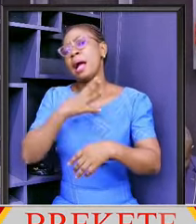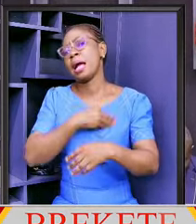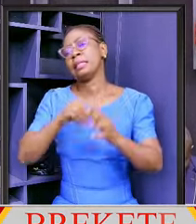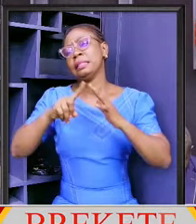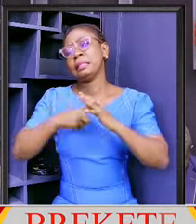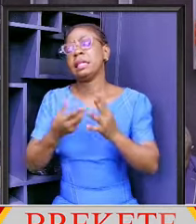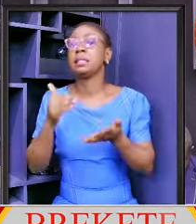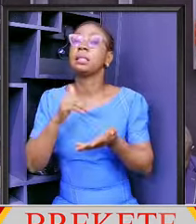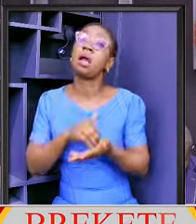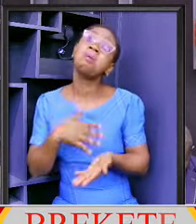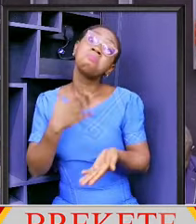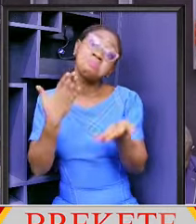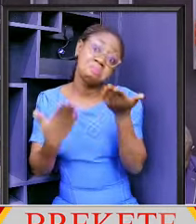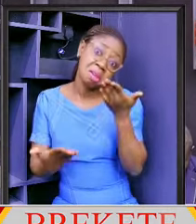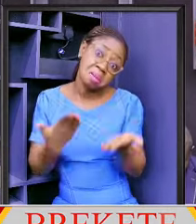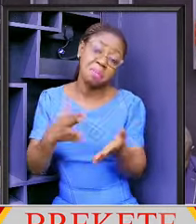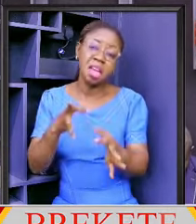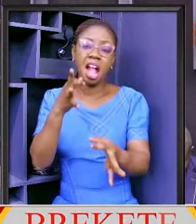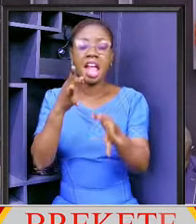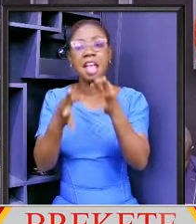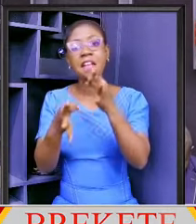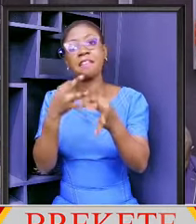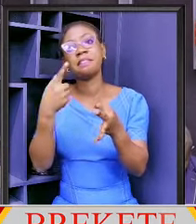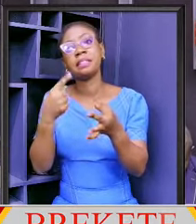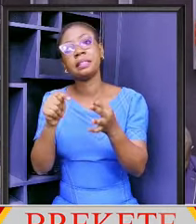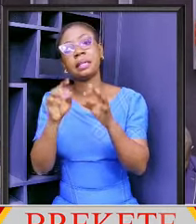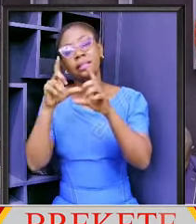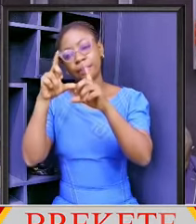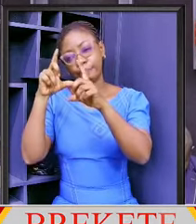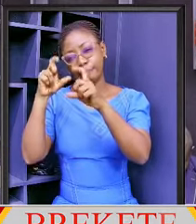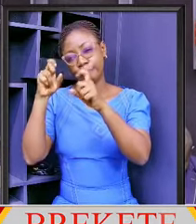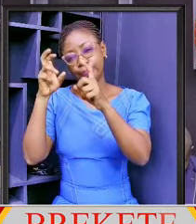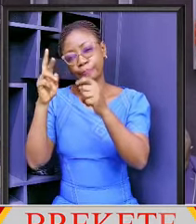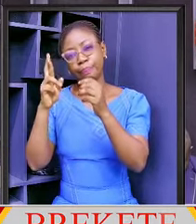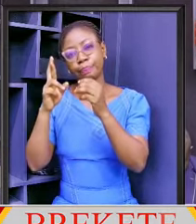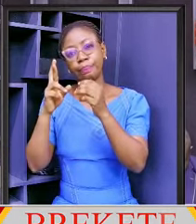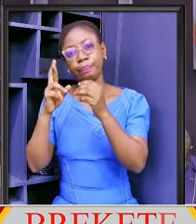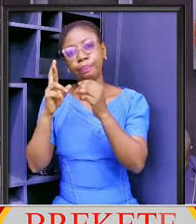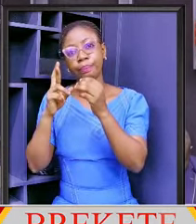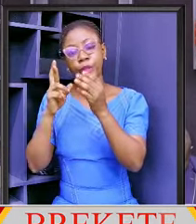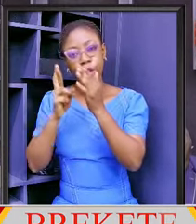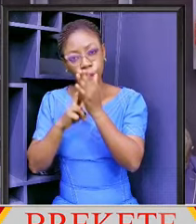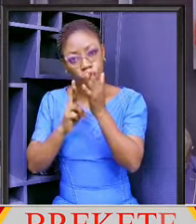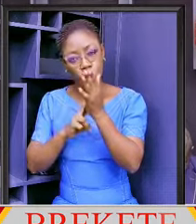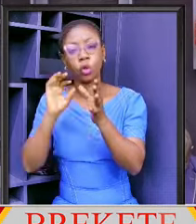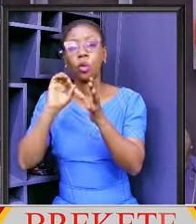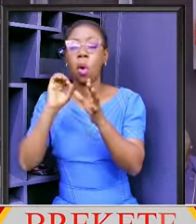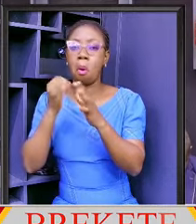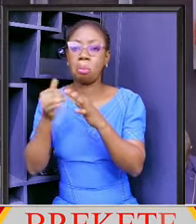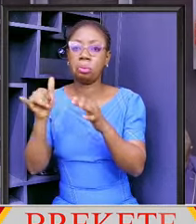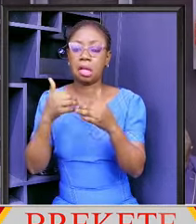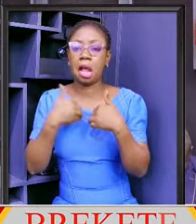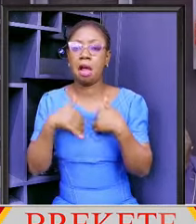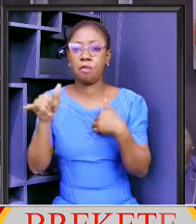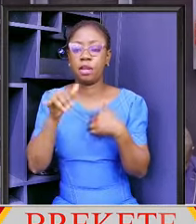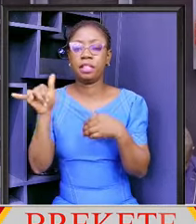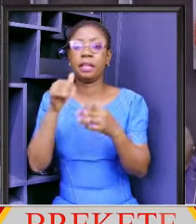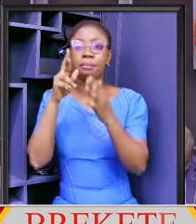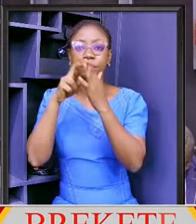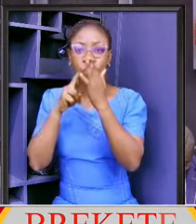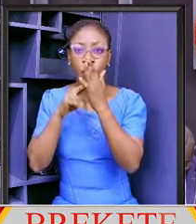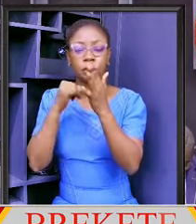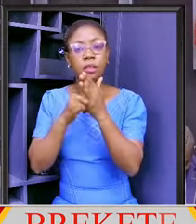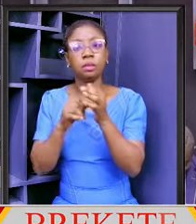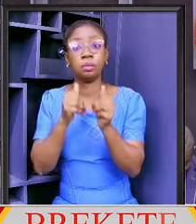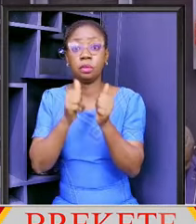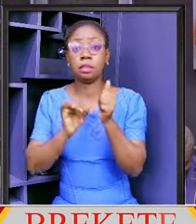camera record, maybe, I'm not sure. If the camera record, or they get where they record them, which I'm not